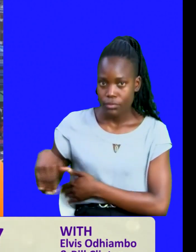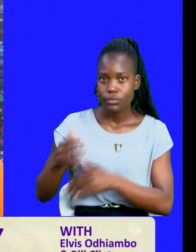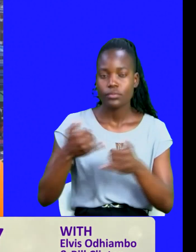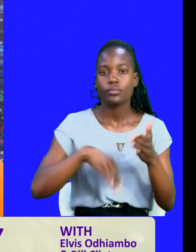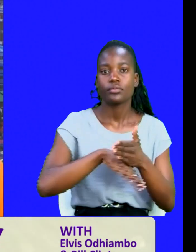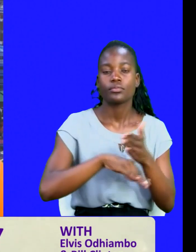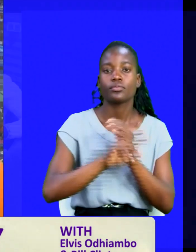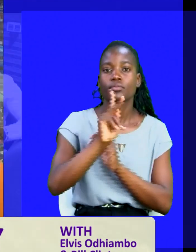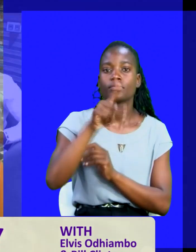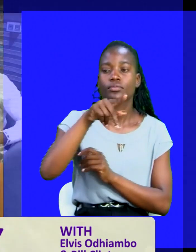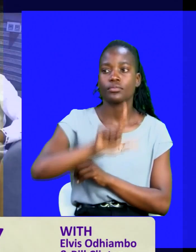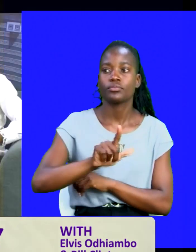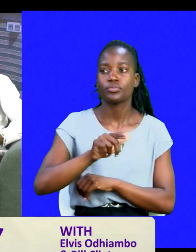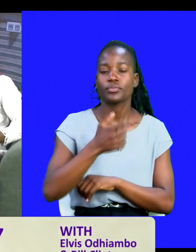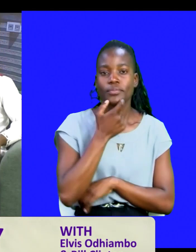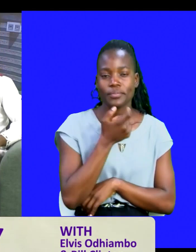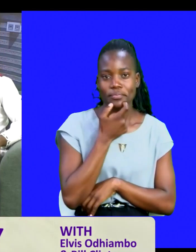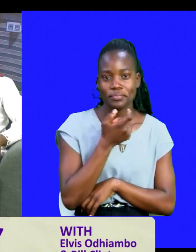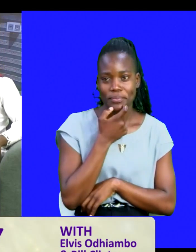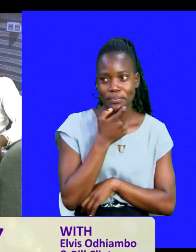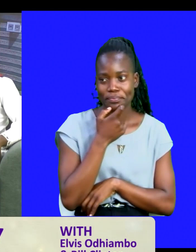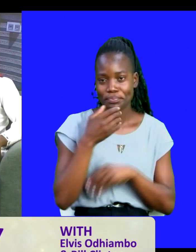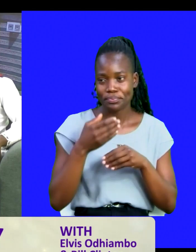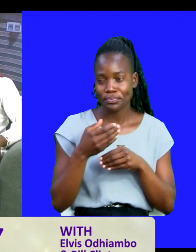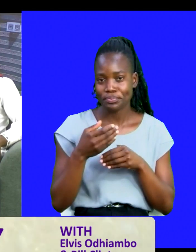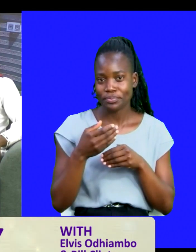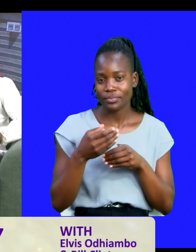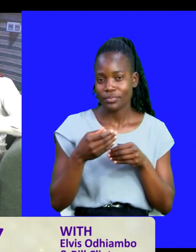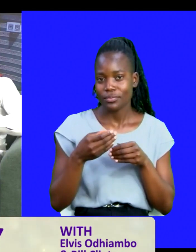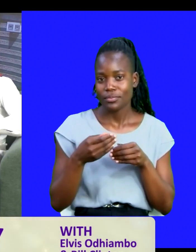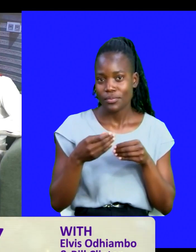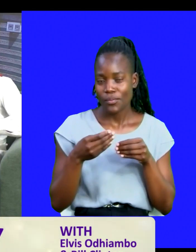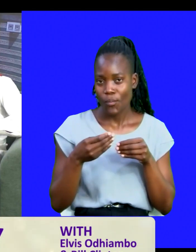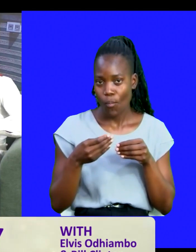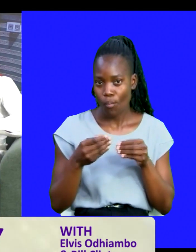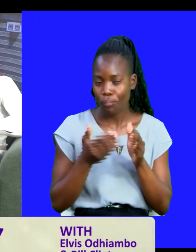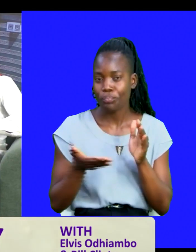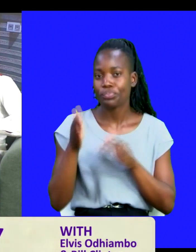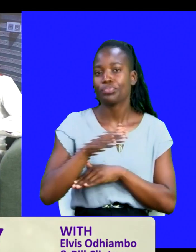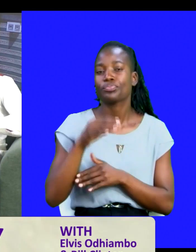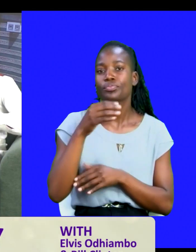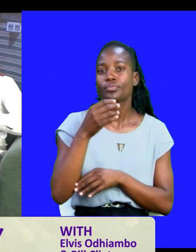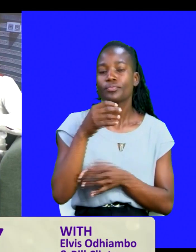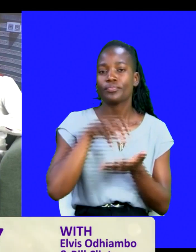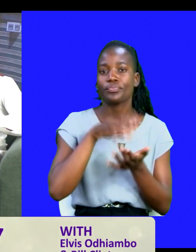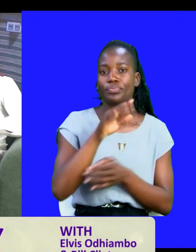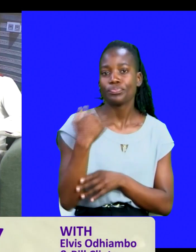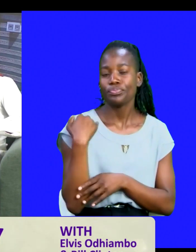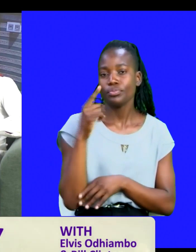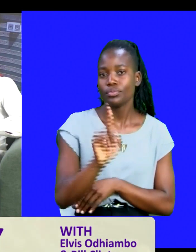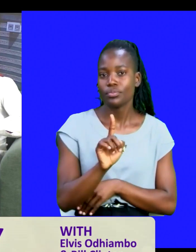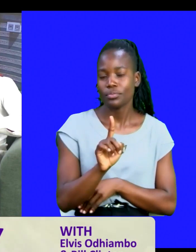Pala KPL action. Gormahia have managed, you know, to get into the, you know, get into pivotal positions. That is number one of the